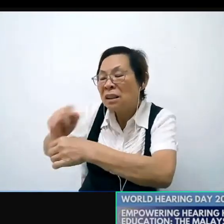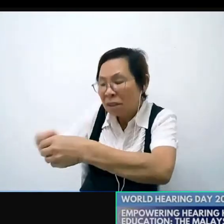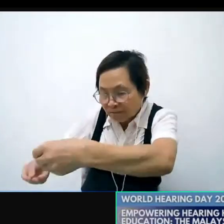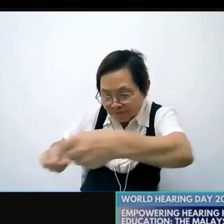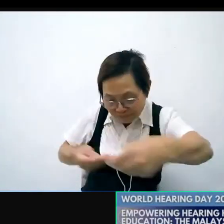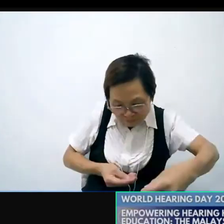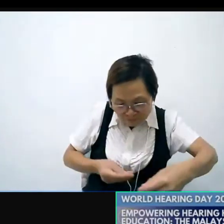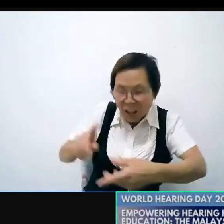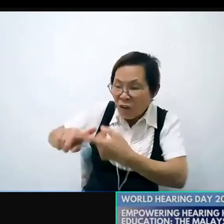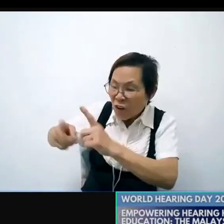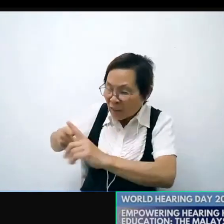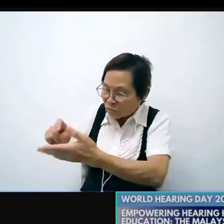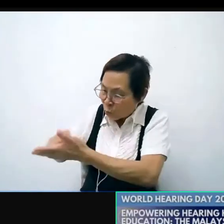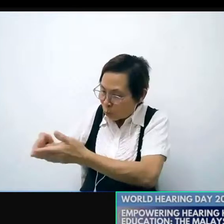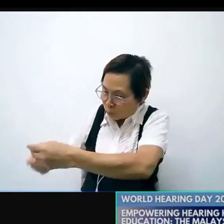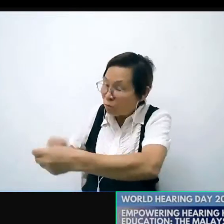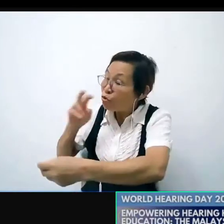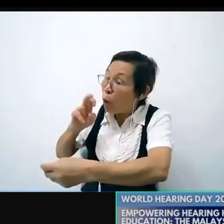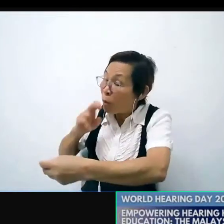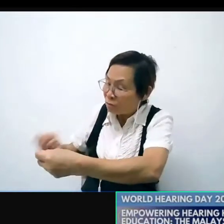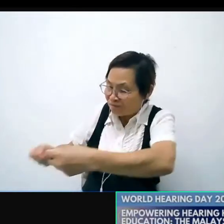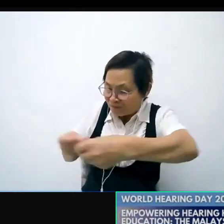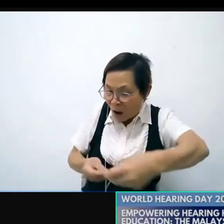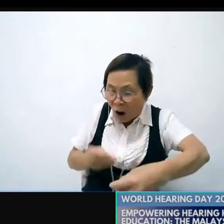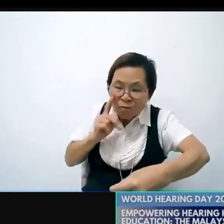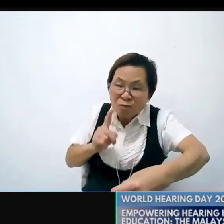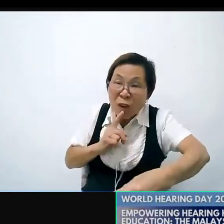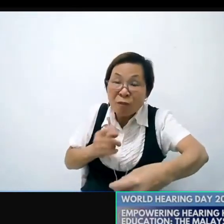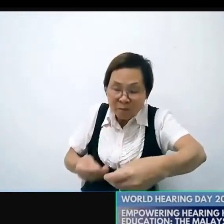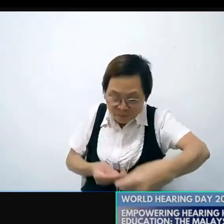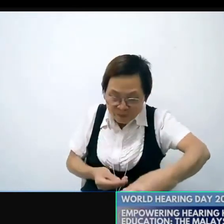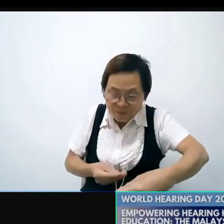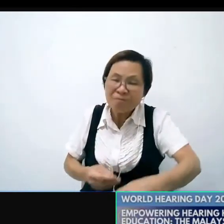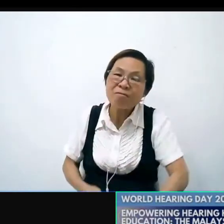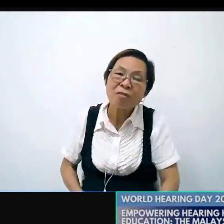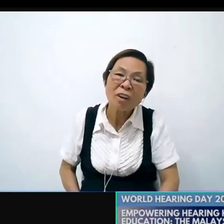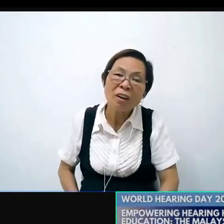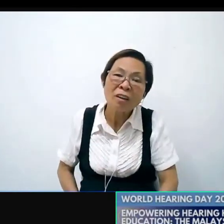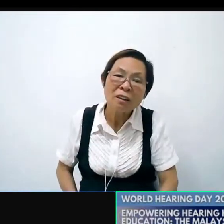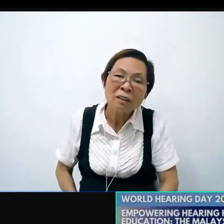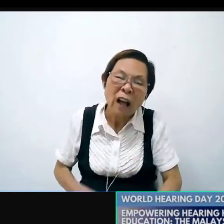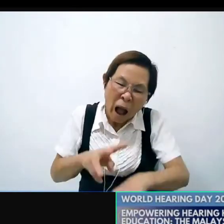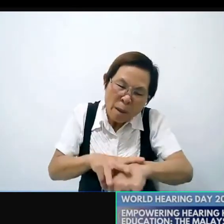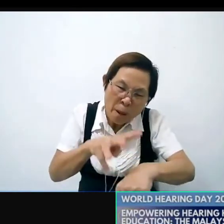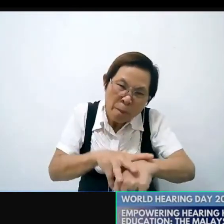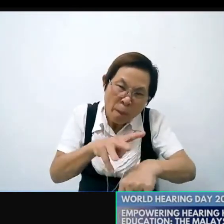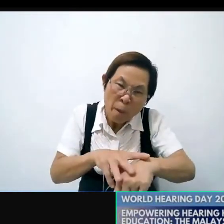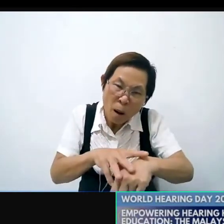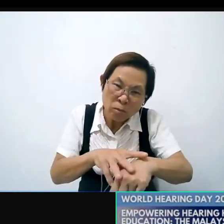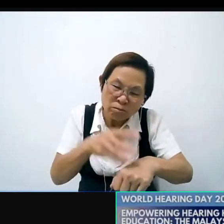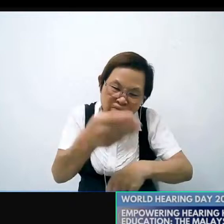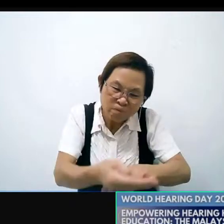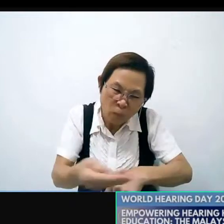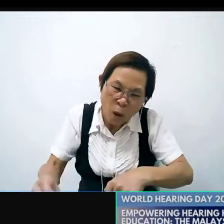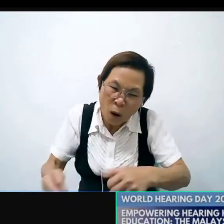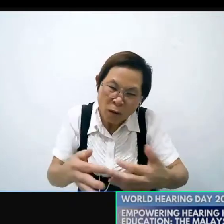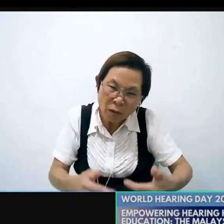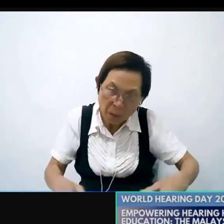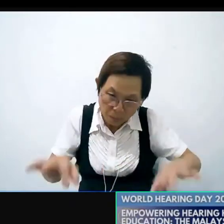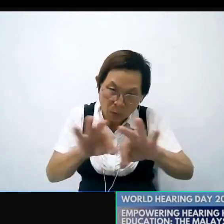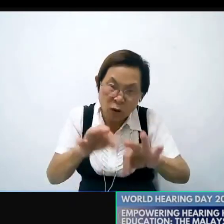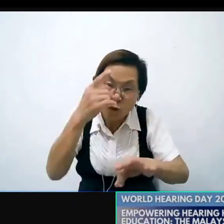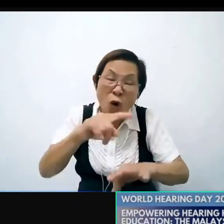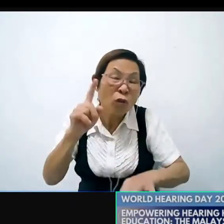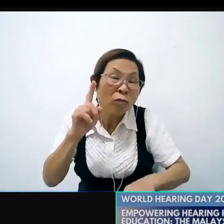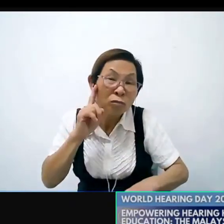it. Okay, so about alerting devices, so is quite important for those with hearing problem. For